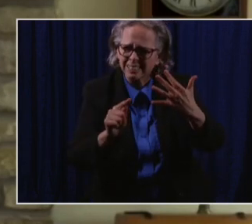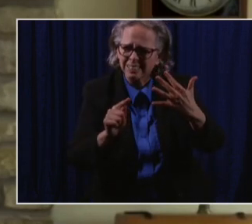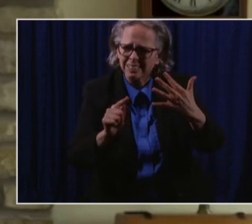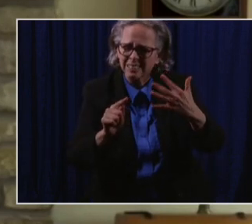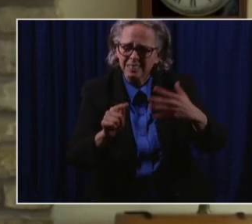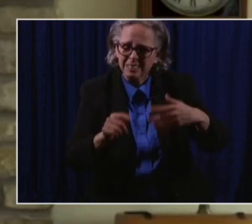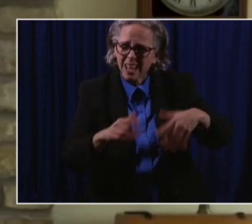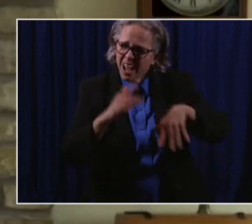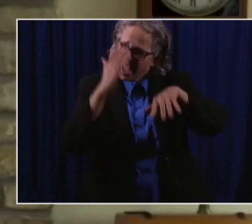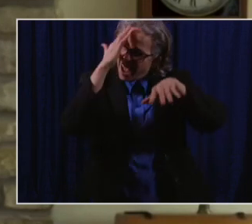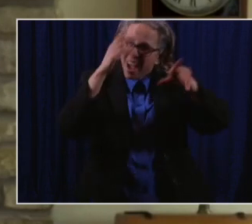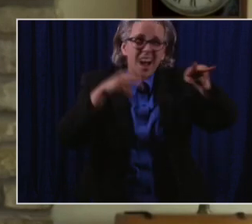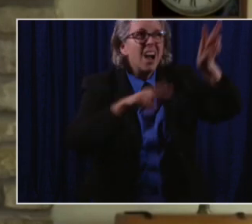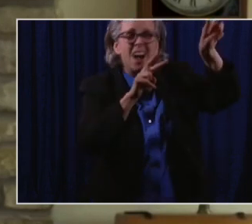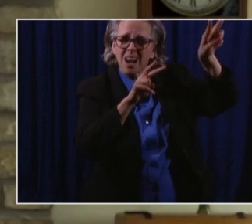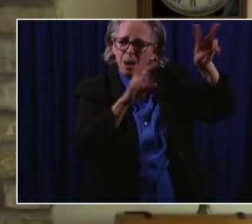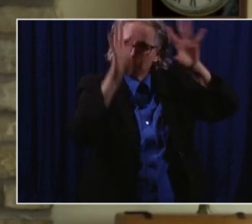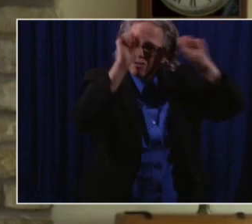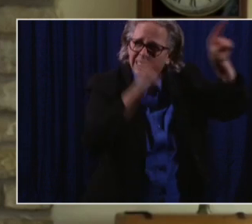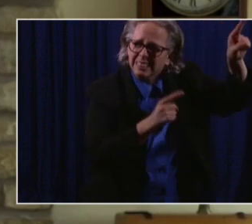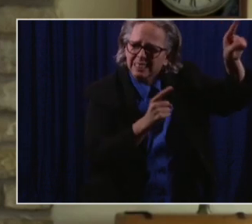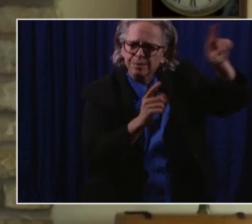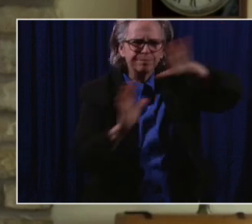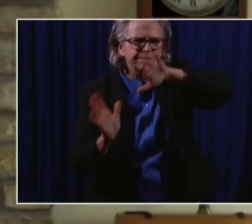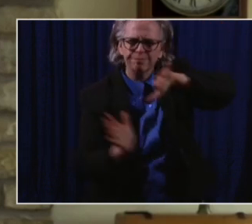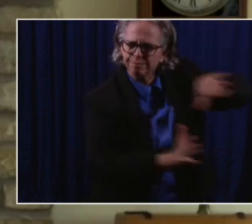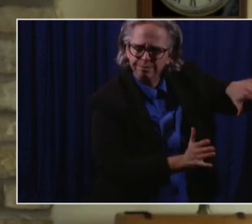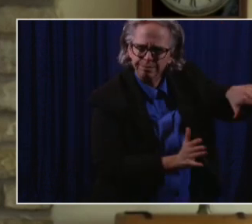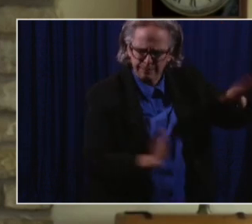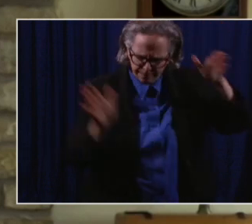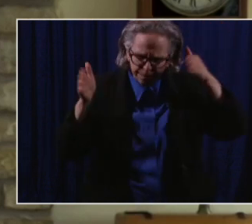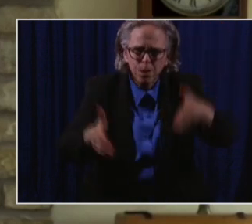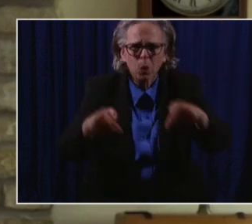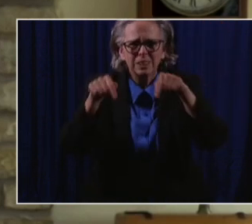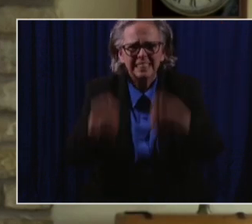These are things that will remain my focus.